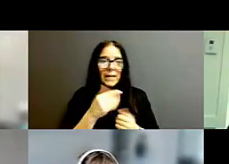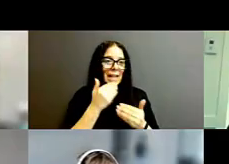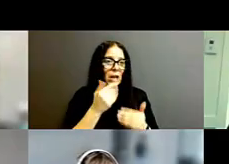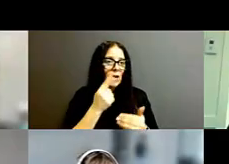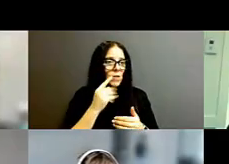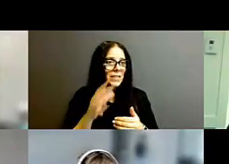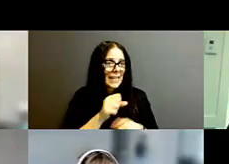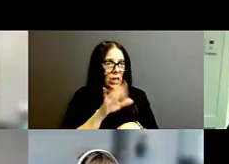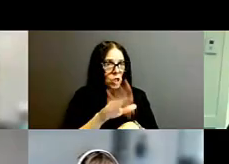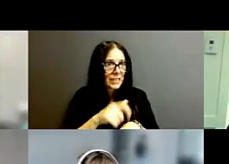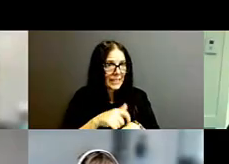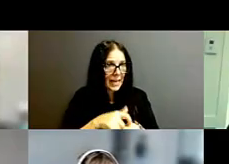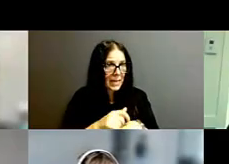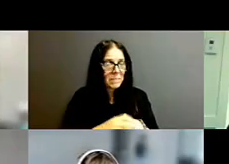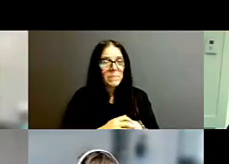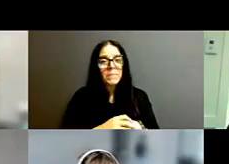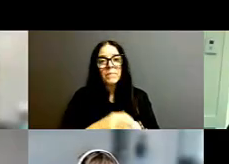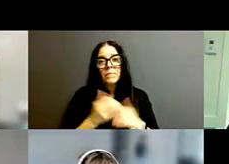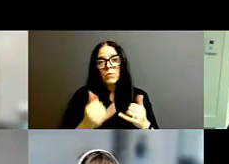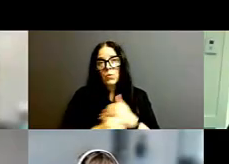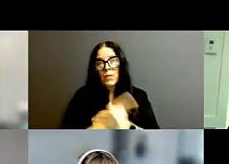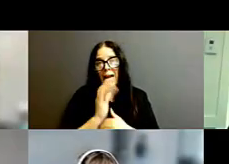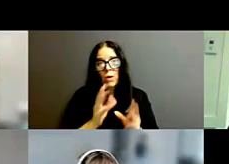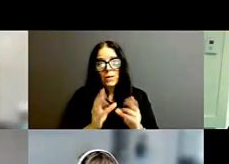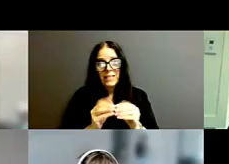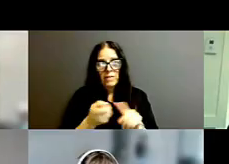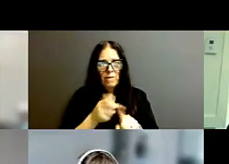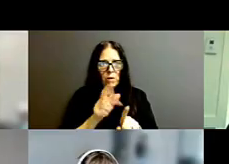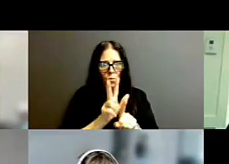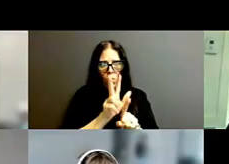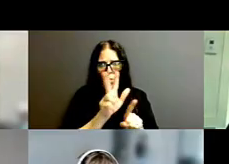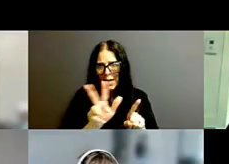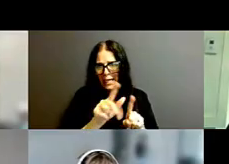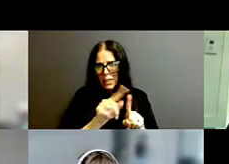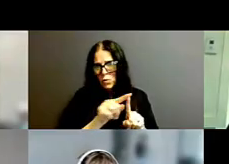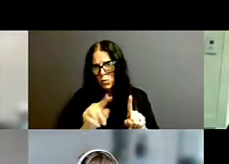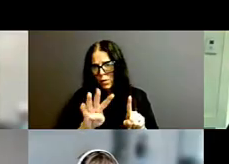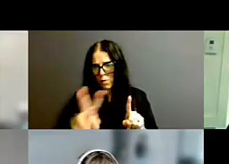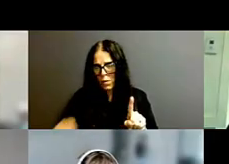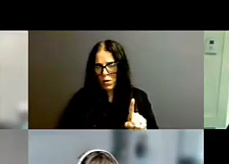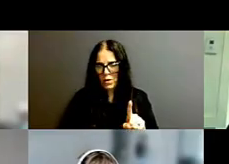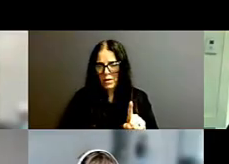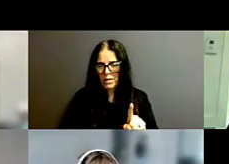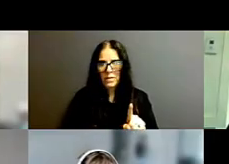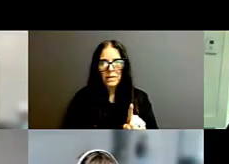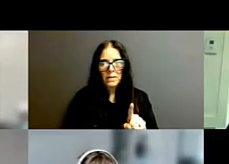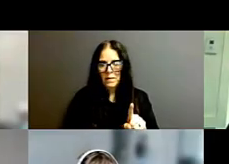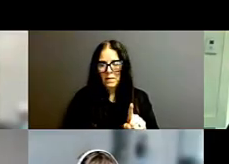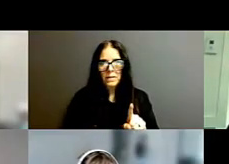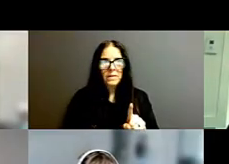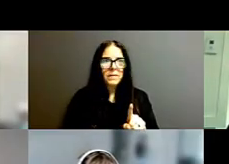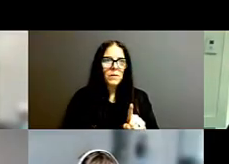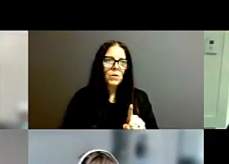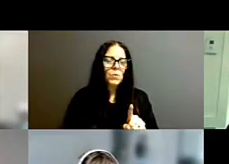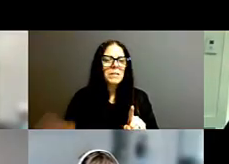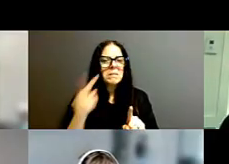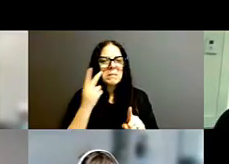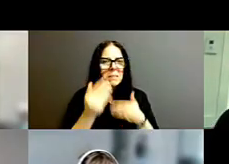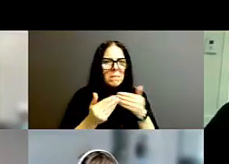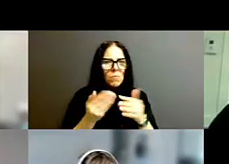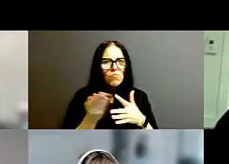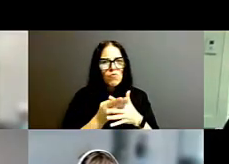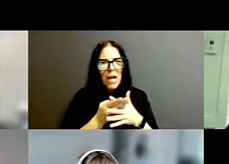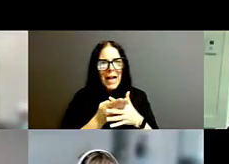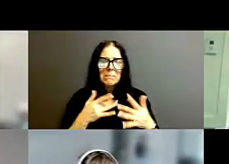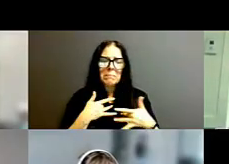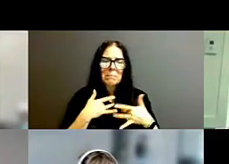taking the time. Our session today is from 3 o'clock until 4:30. We'll see how it goes in terms of the breaks and everything. Usually we don't